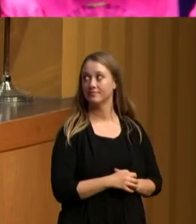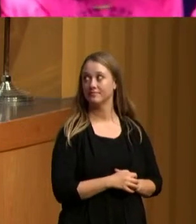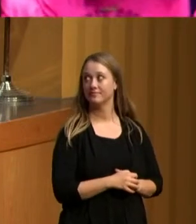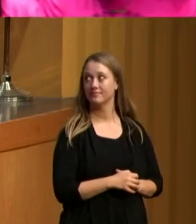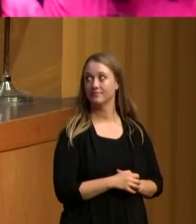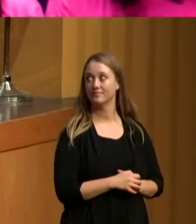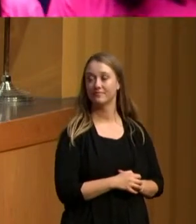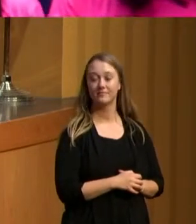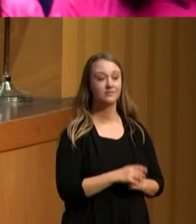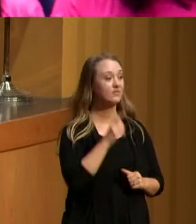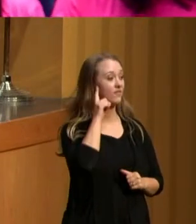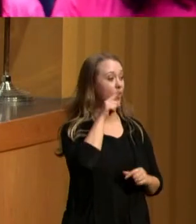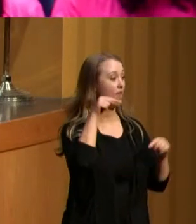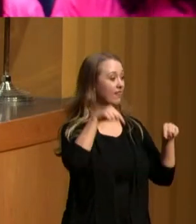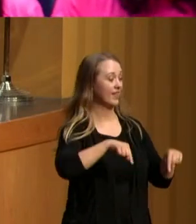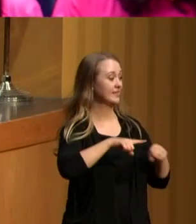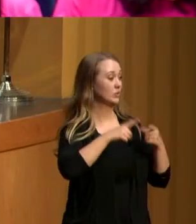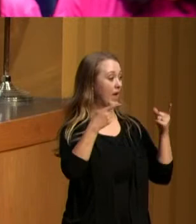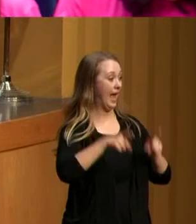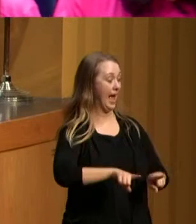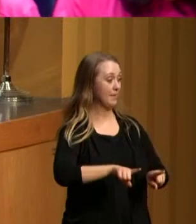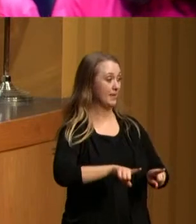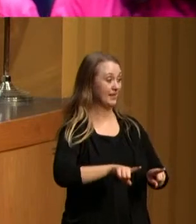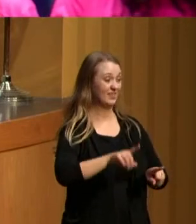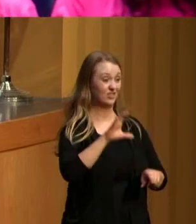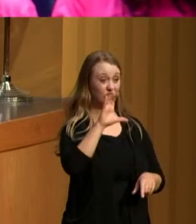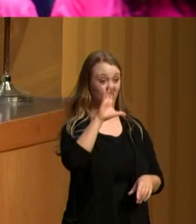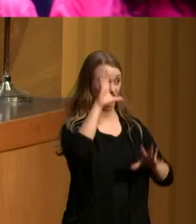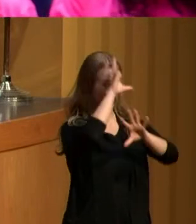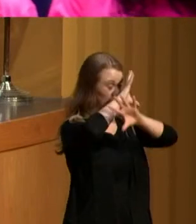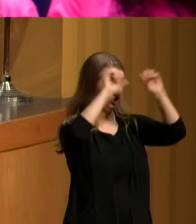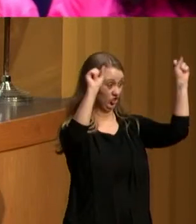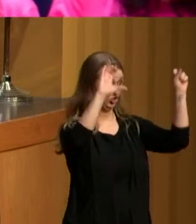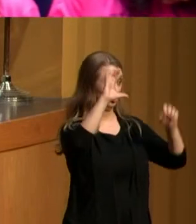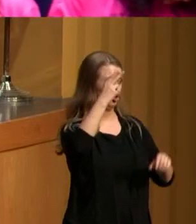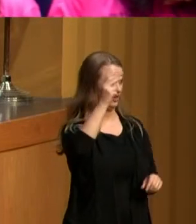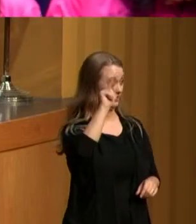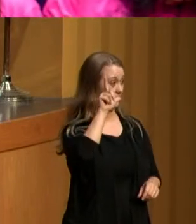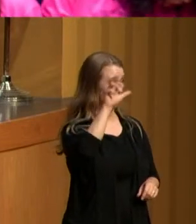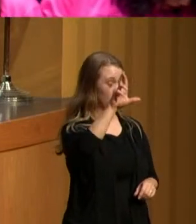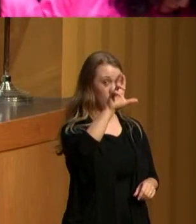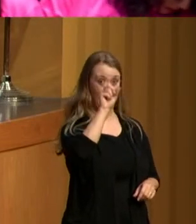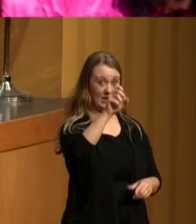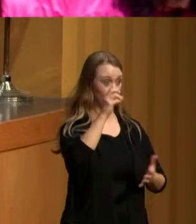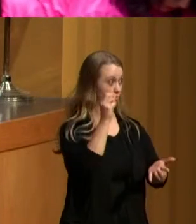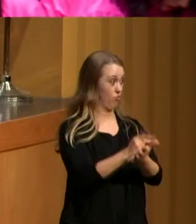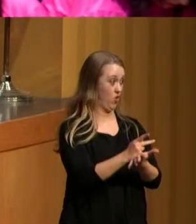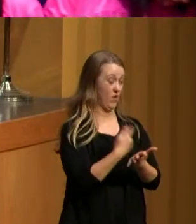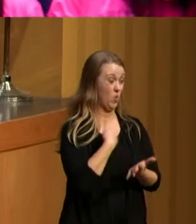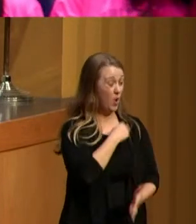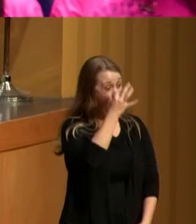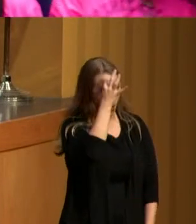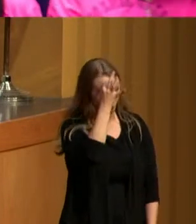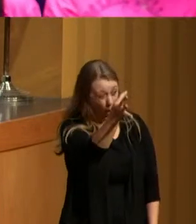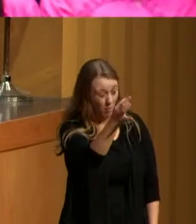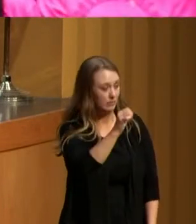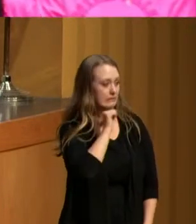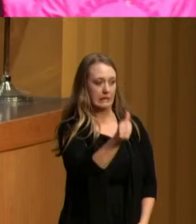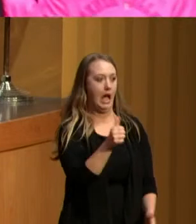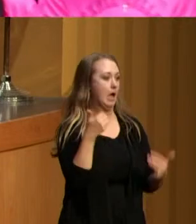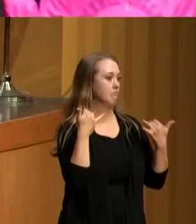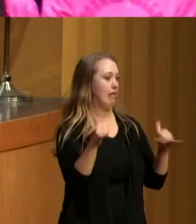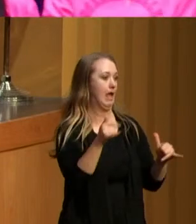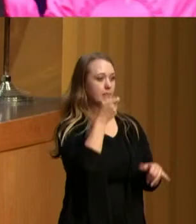In order for this to even happen, the chancellor had to approve it. For us to even play, we're on the verge of not playing, period. This would have